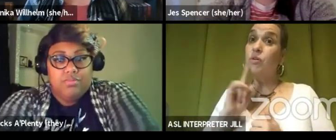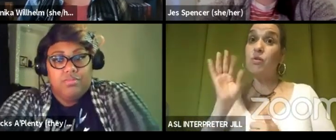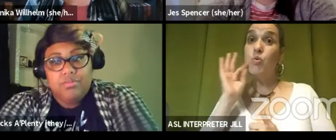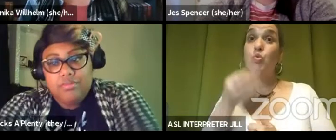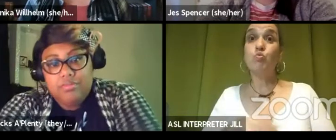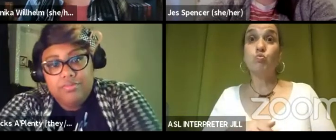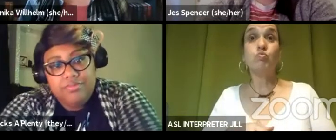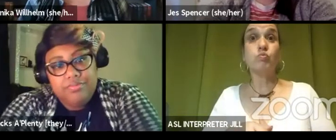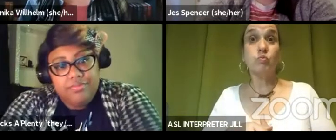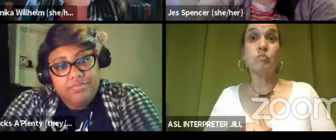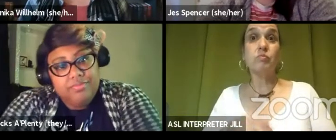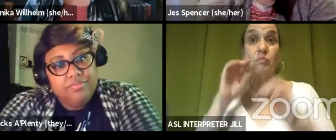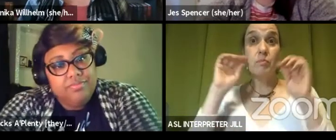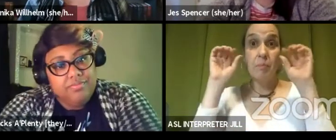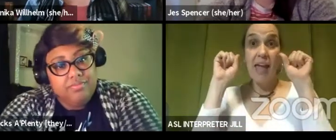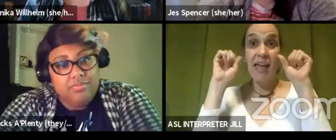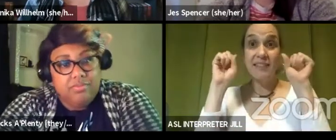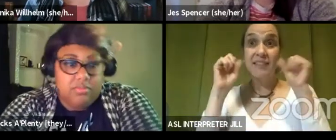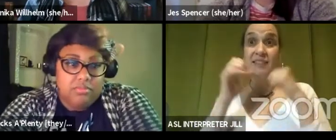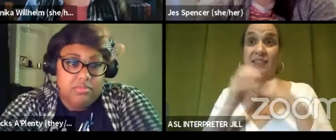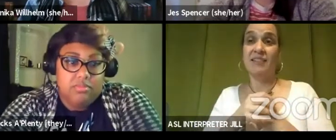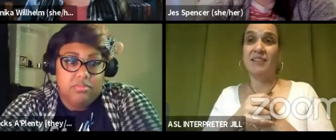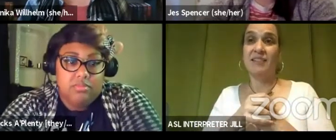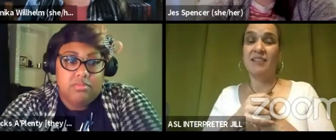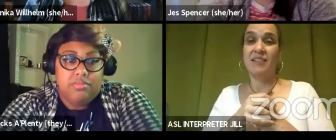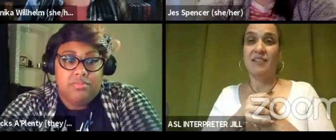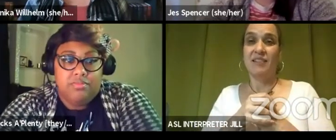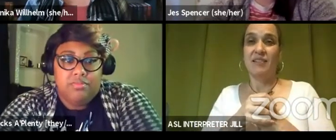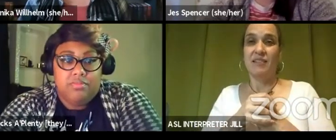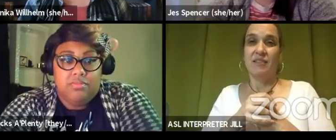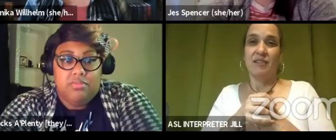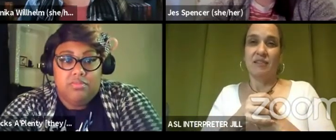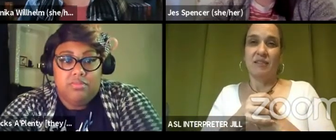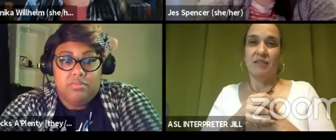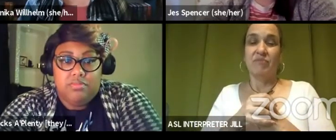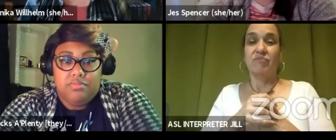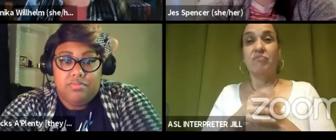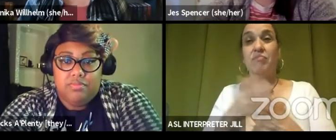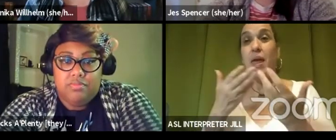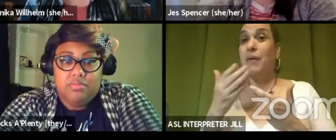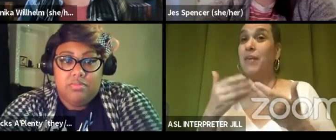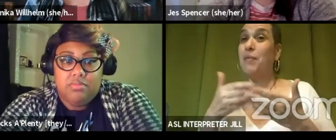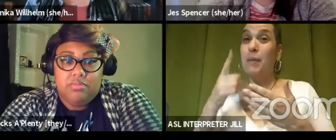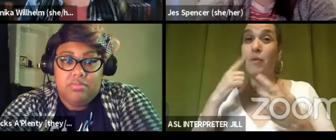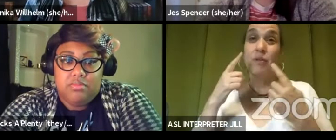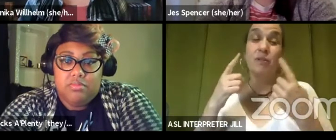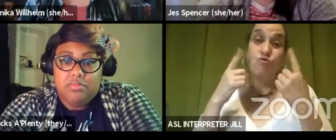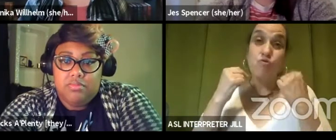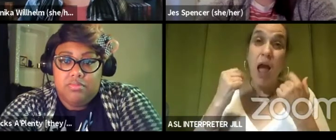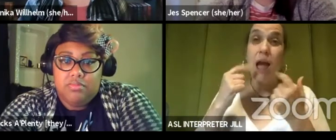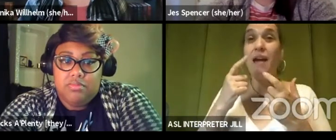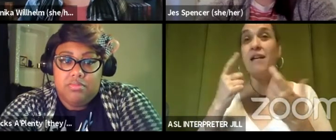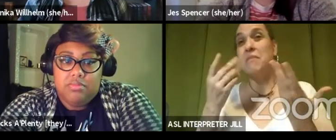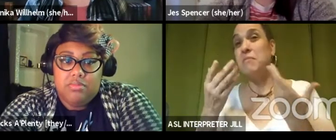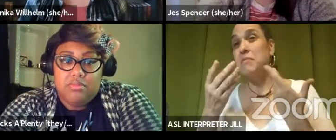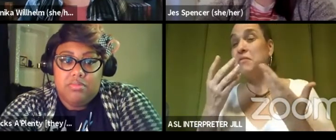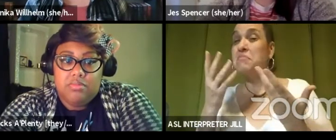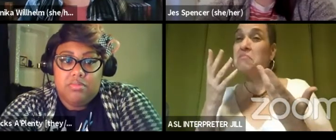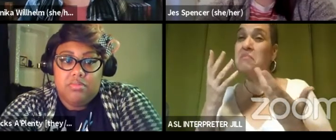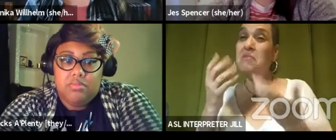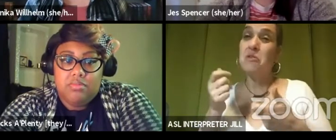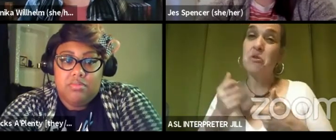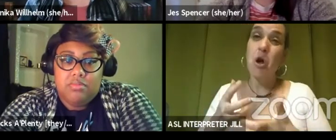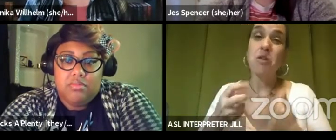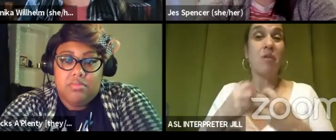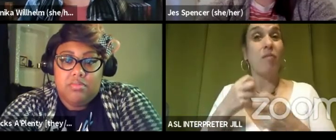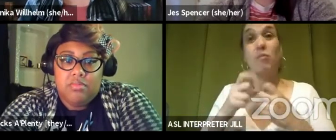and also amazing. And obviously she could have cried and that would have been an issue, but it wasn't. And she felt, you know, like,